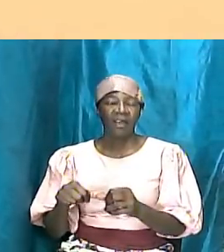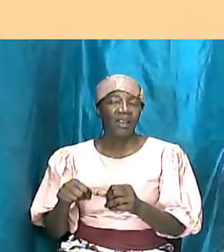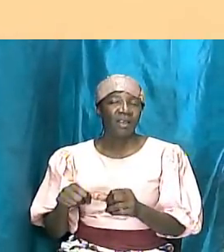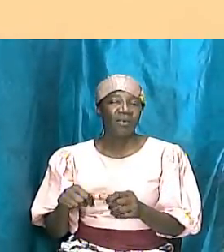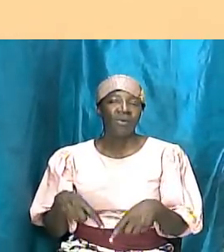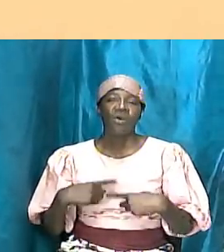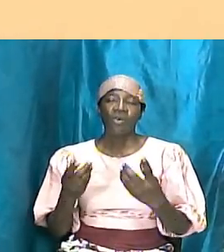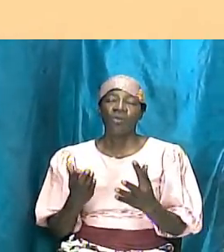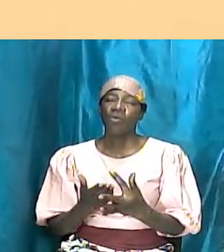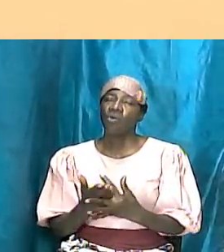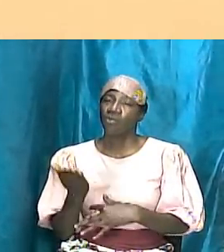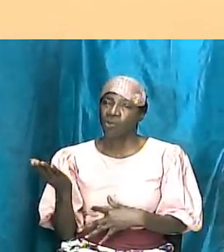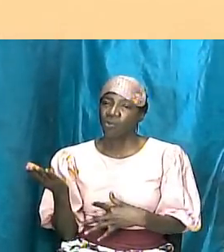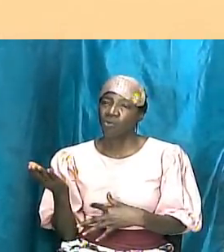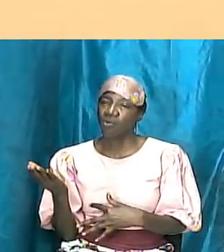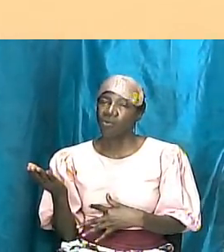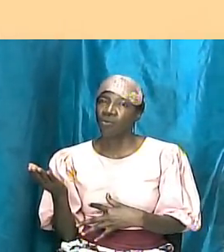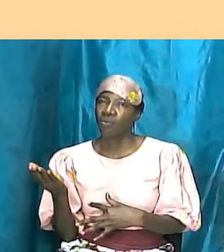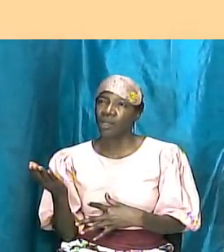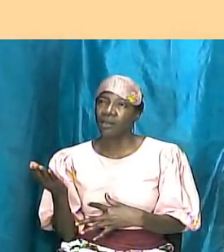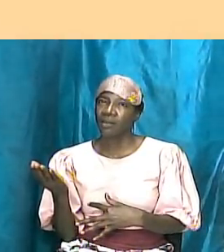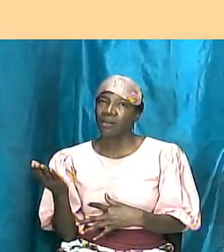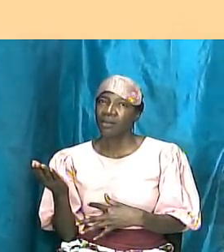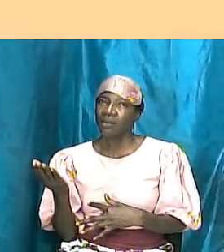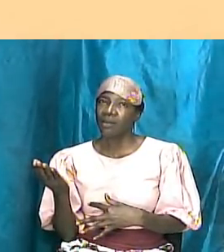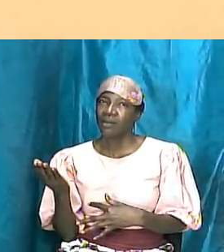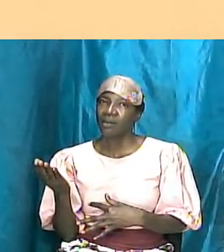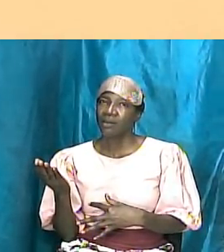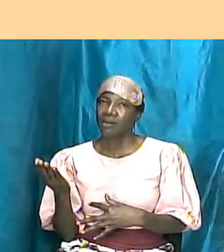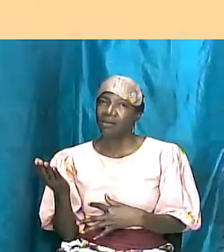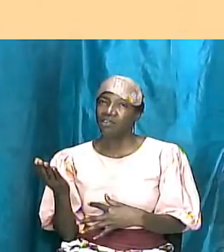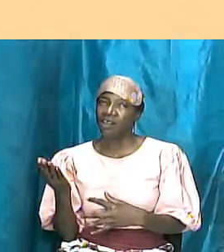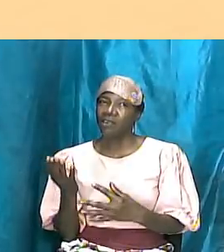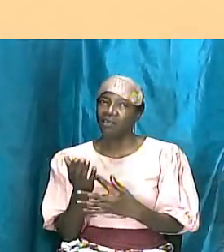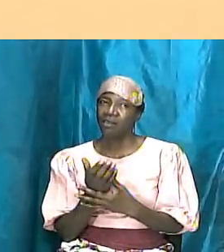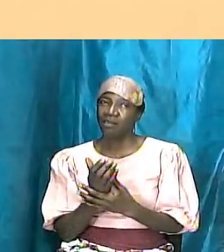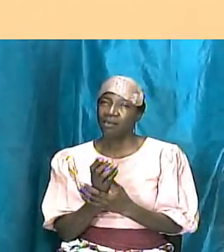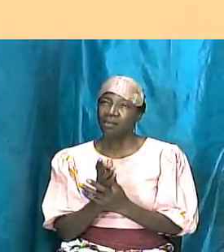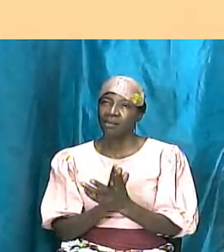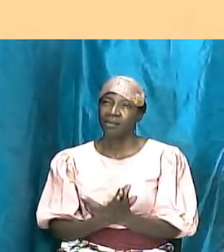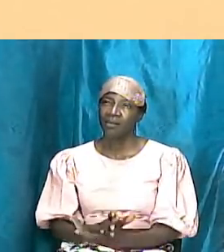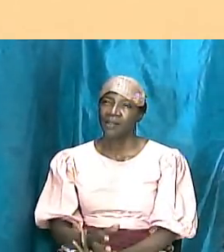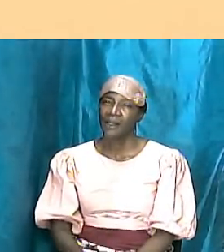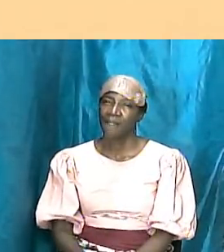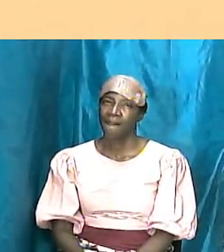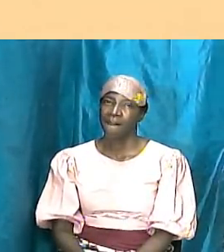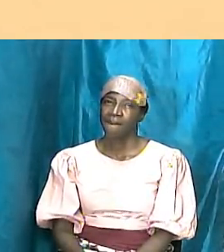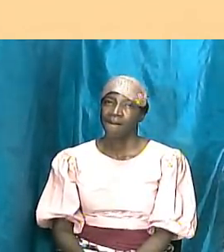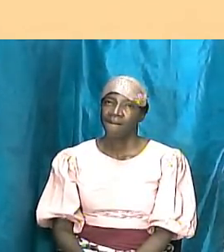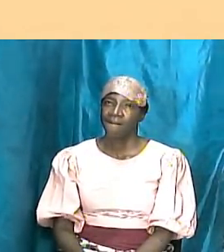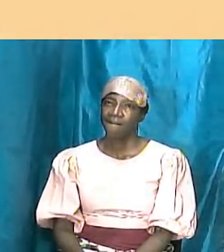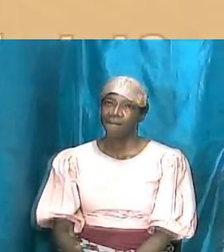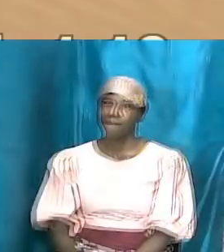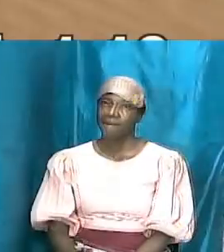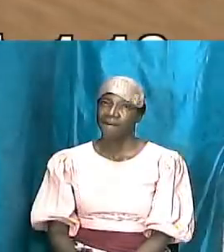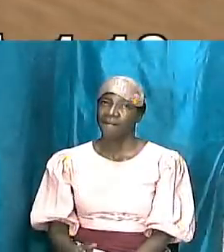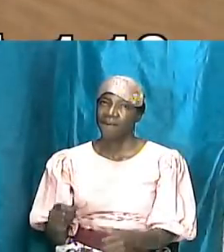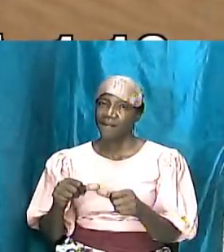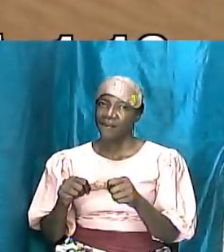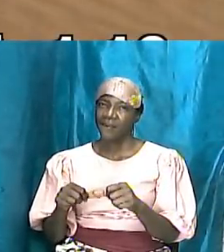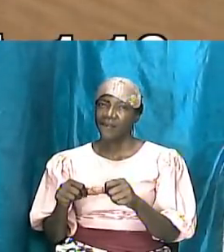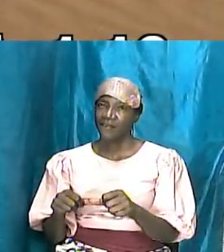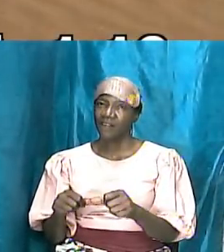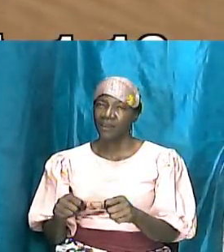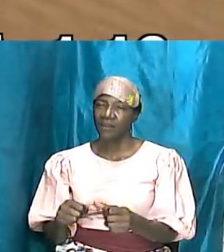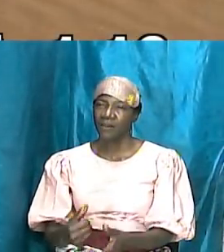go through Revelation chapter 1 with me. So we're at about verse 14 now. So let us continue to read. I want